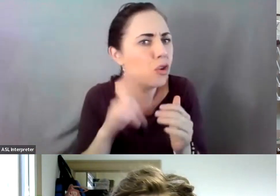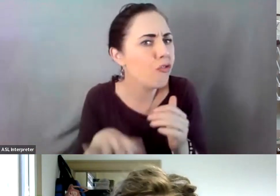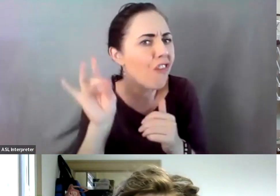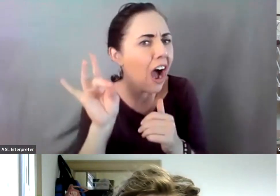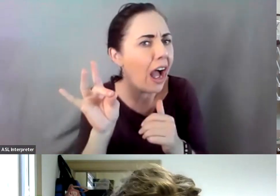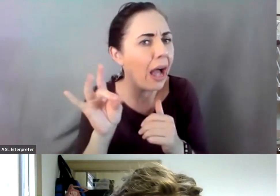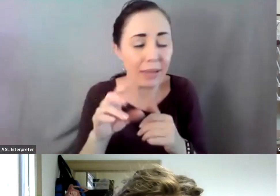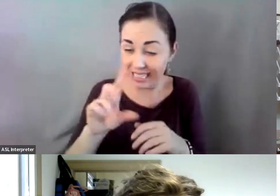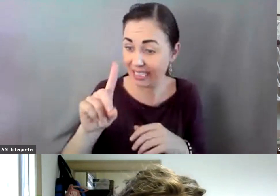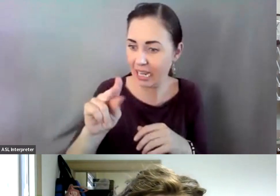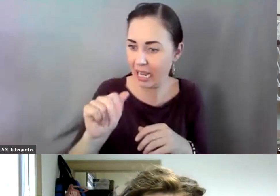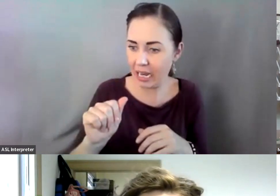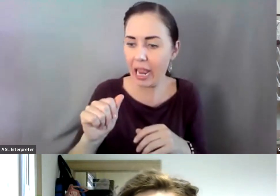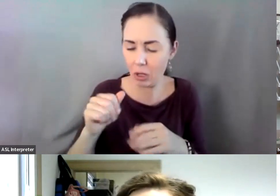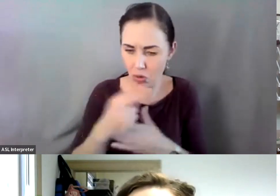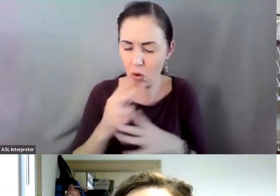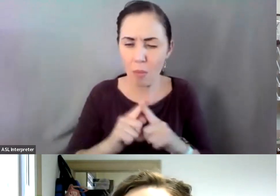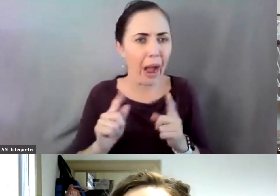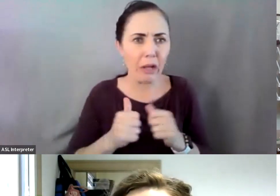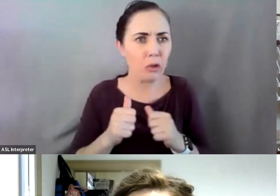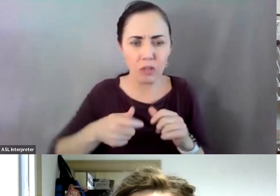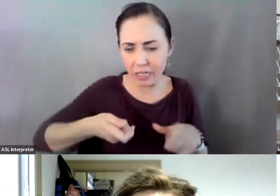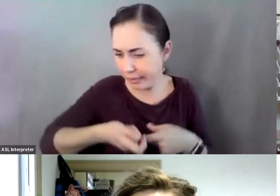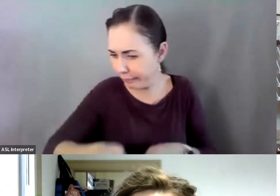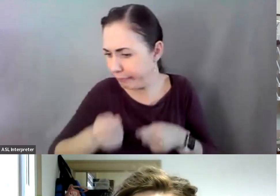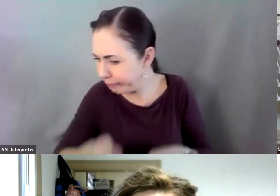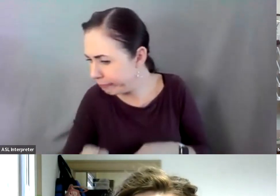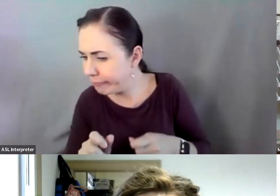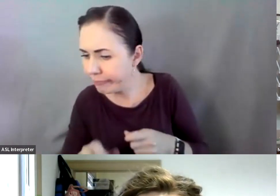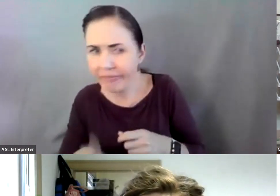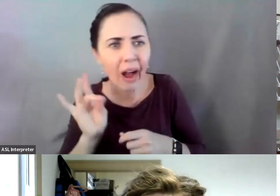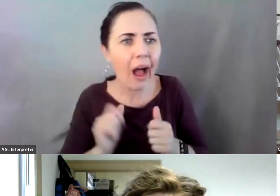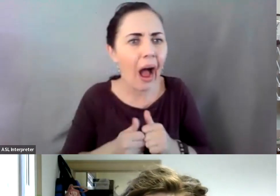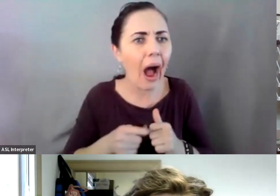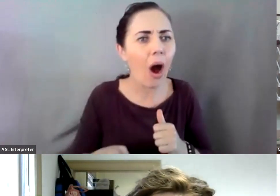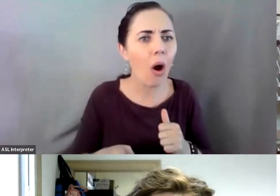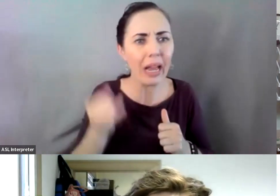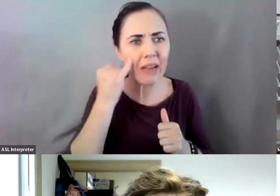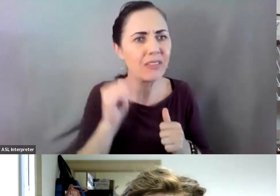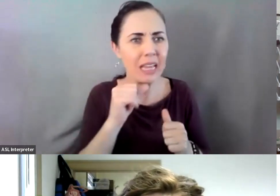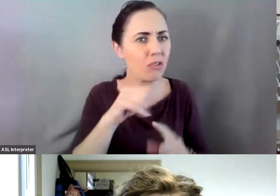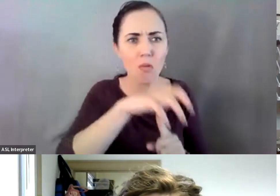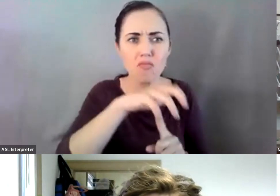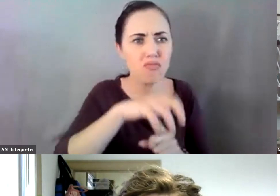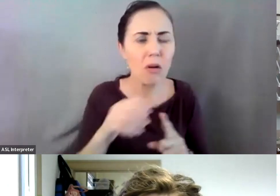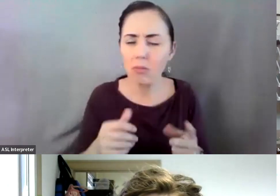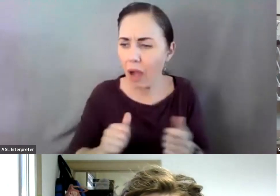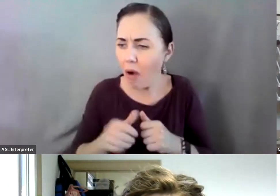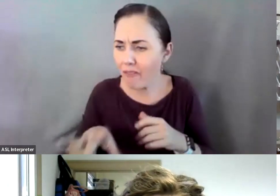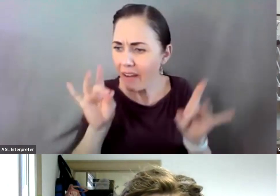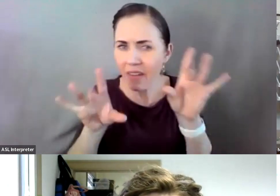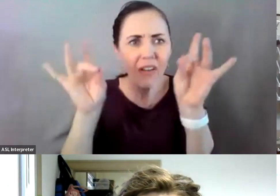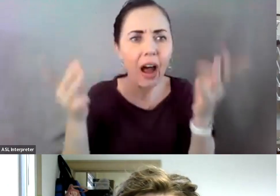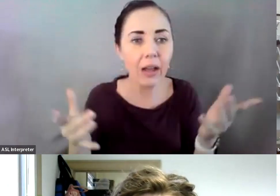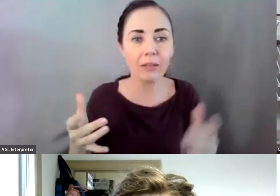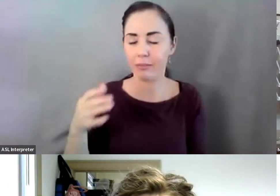DNA? Do you just dig in the dirt, or how are you able to study them if they don't make fruiting bodies like mushrooms? So yes, that's a good